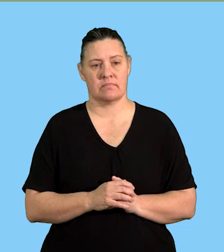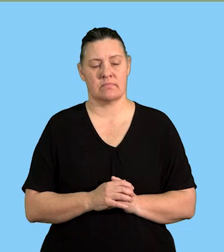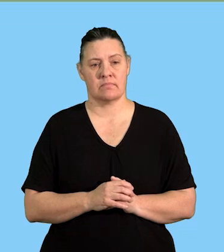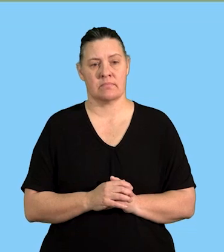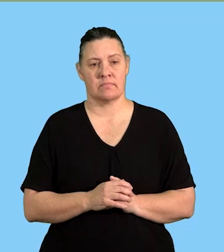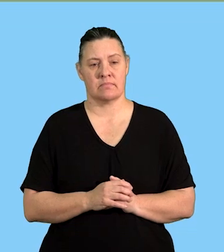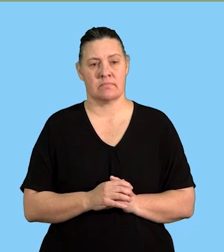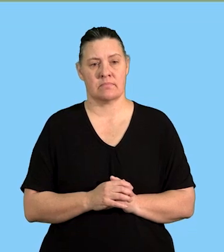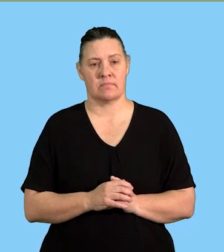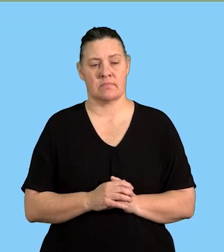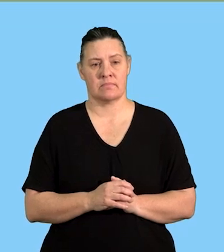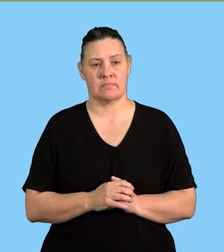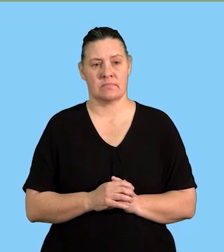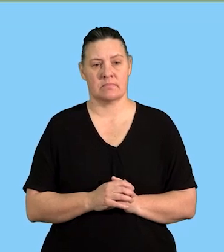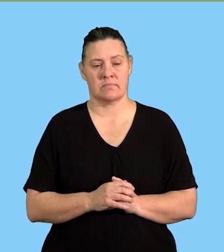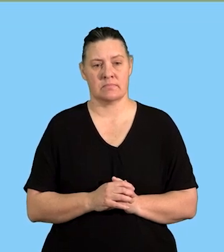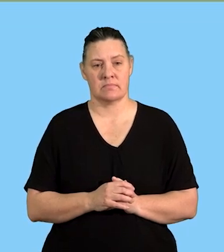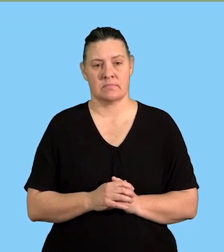investment